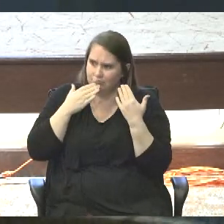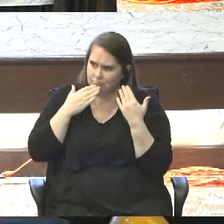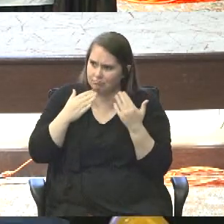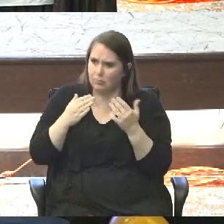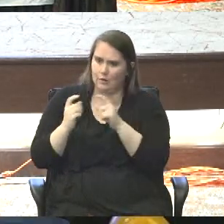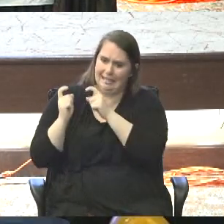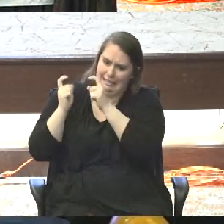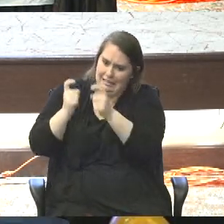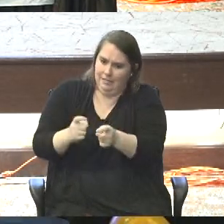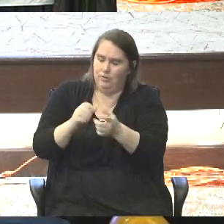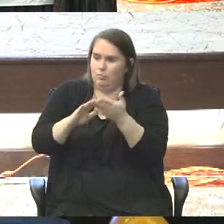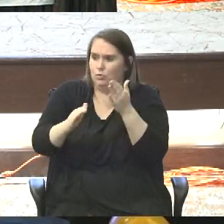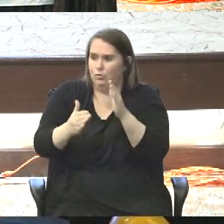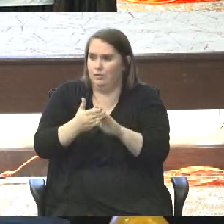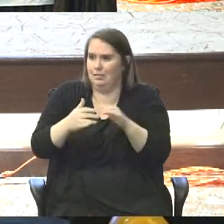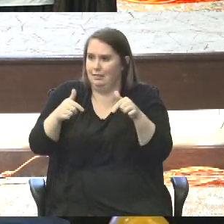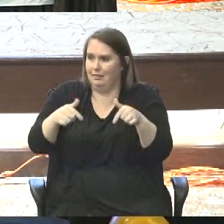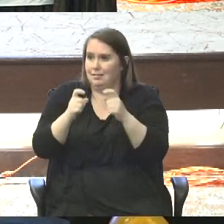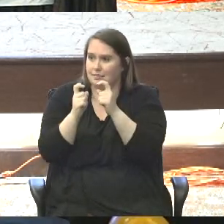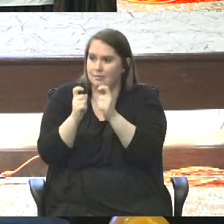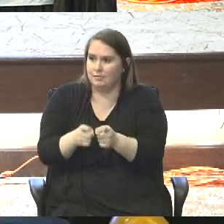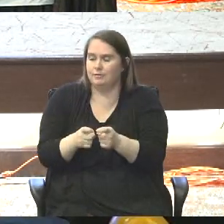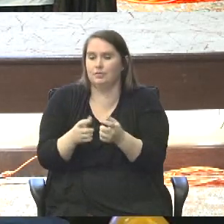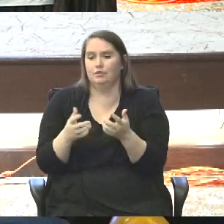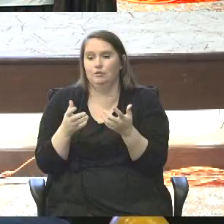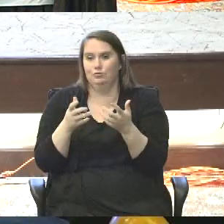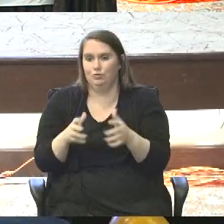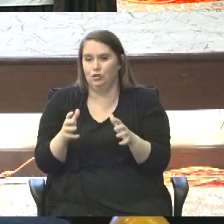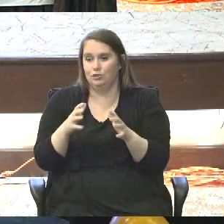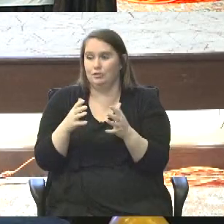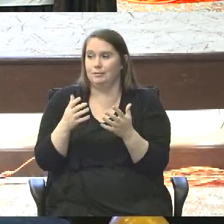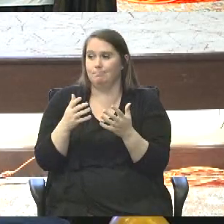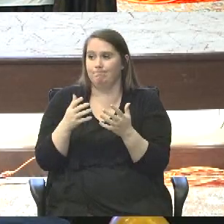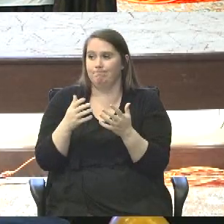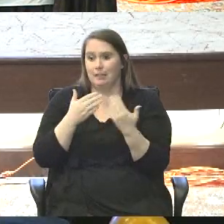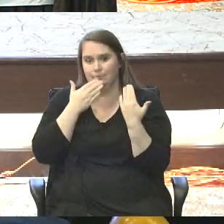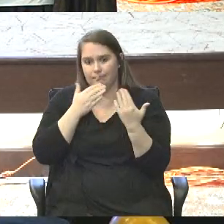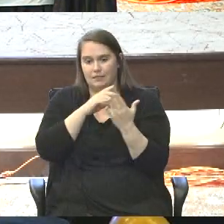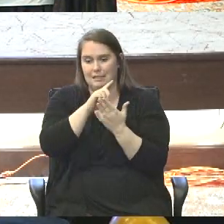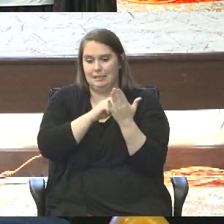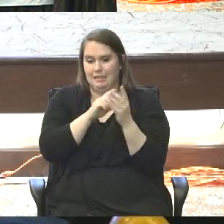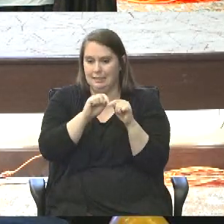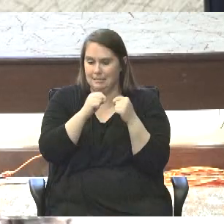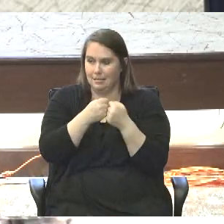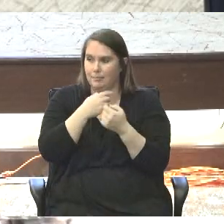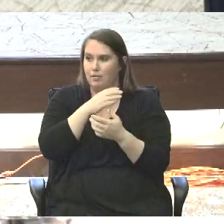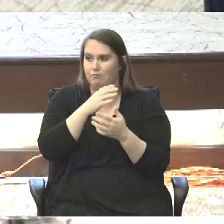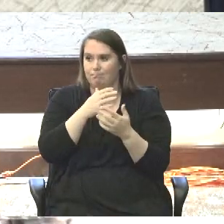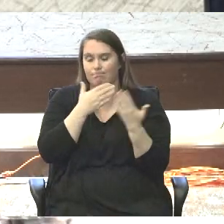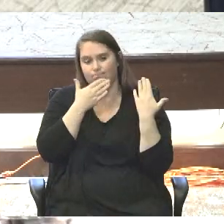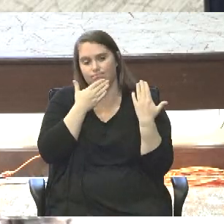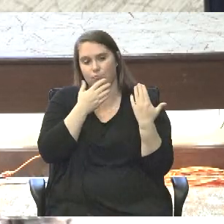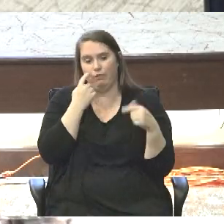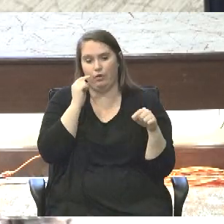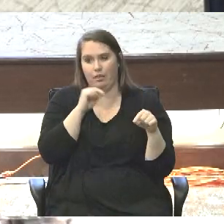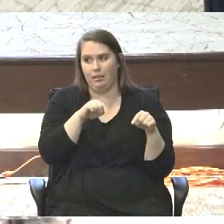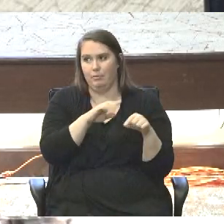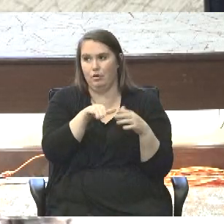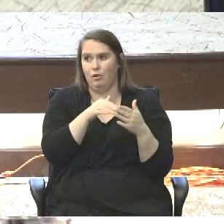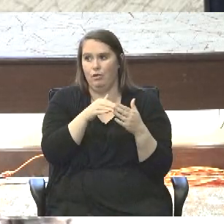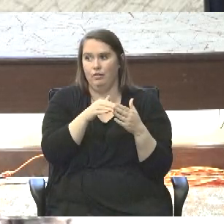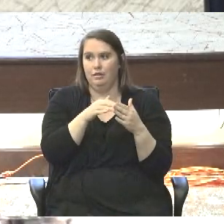community something like this. We all sense in our design team, the kudos to them and our internal staff, because we